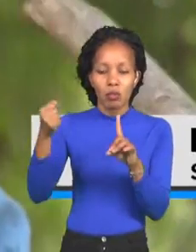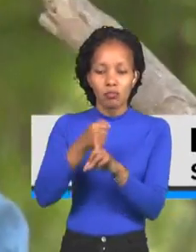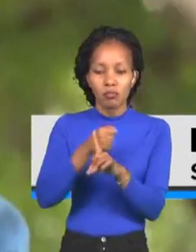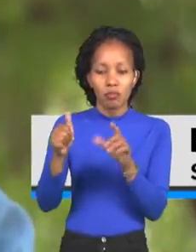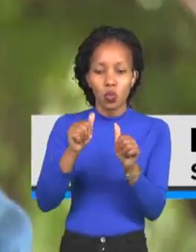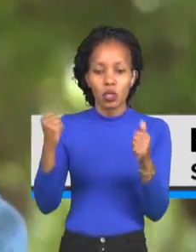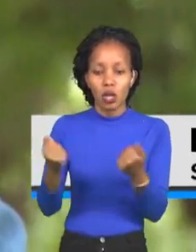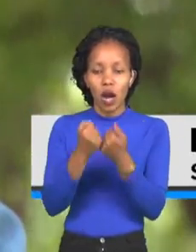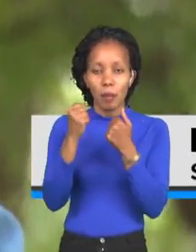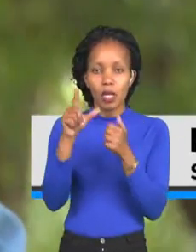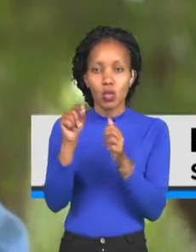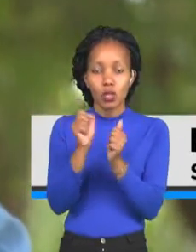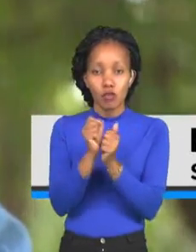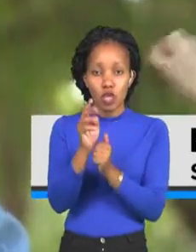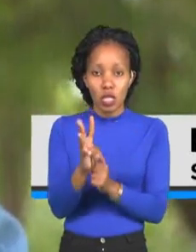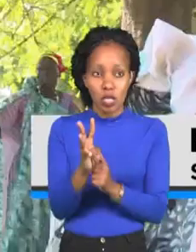the country in